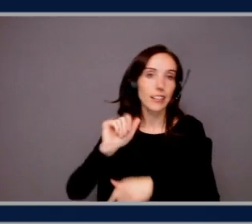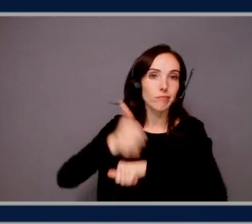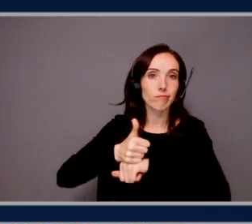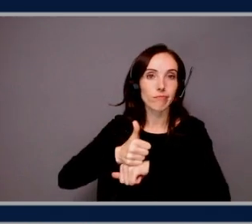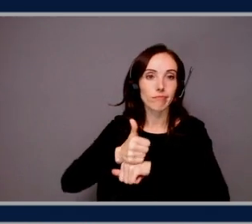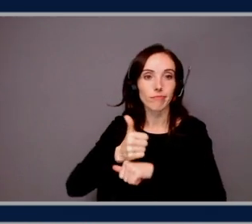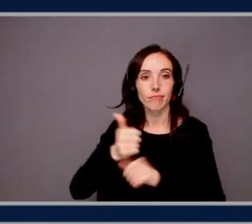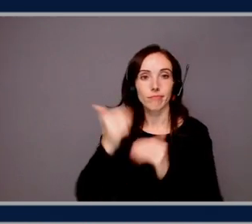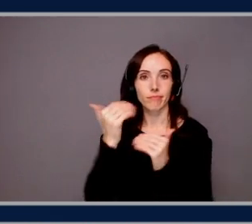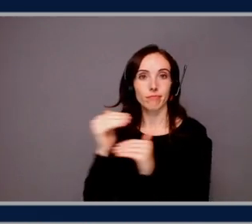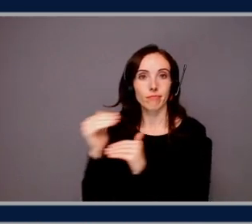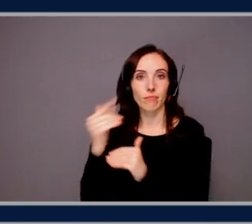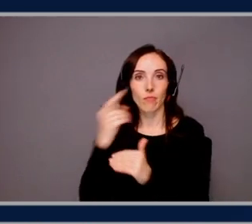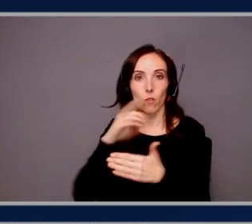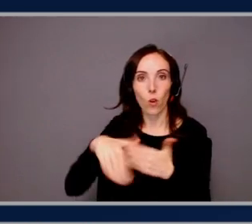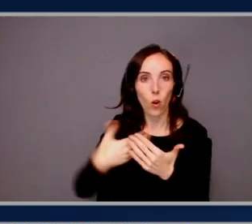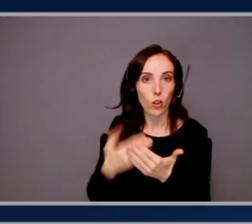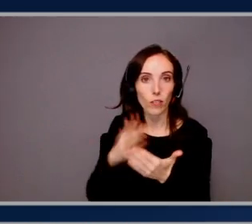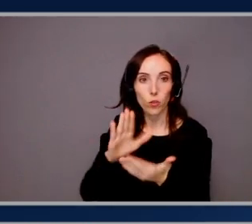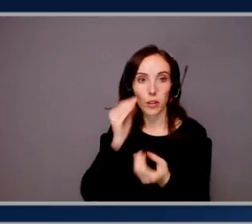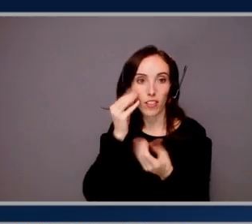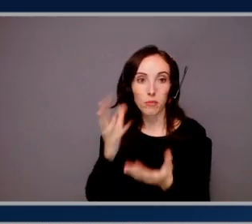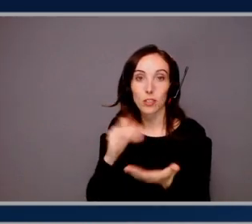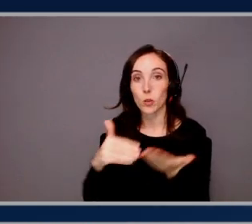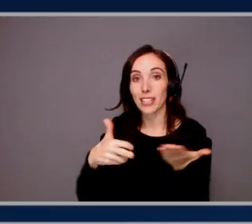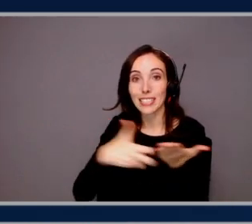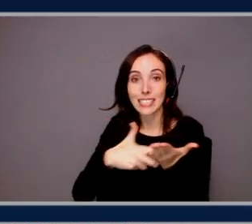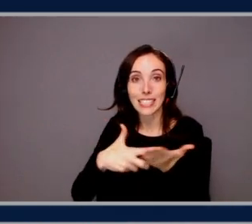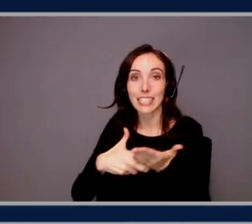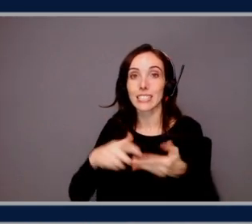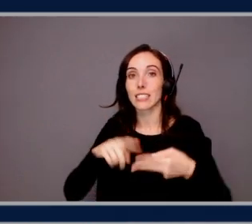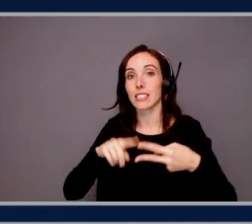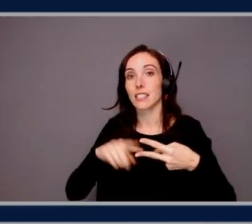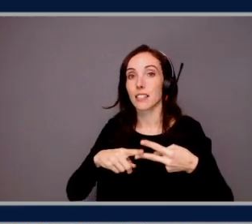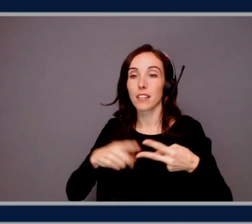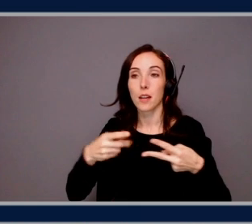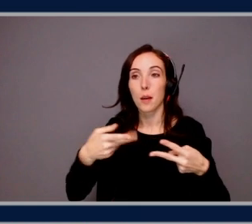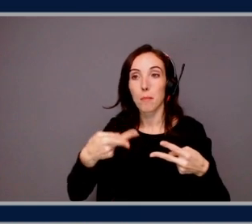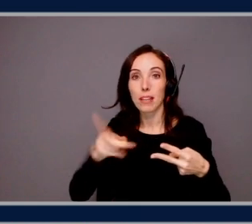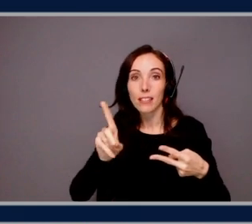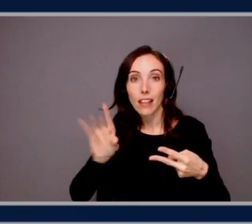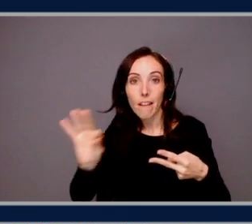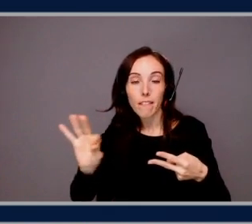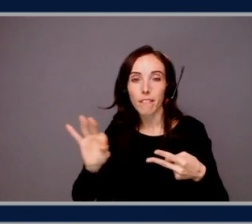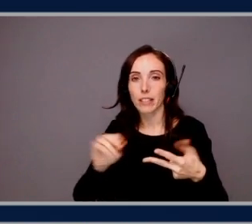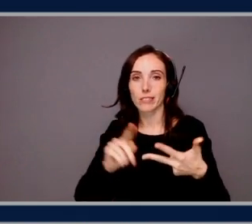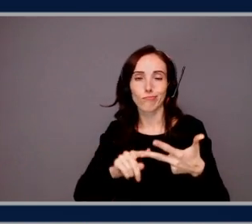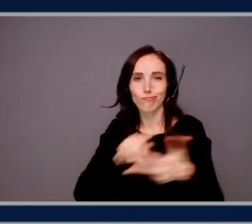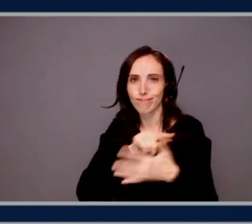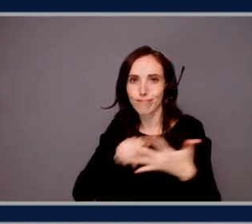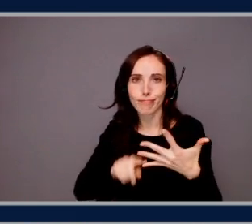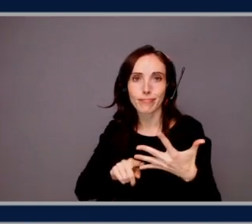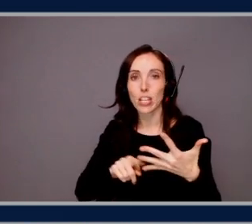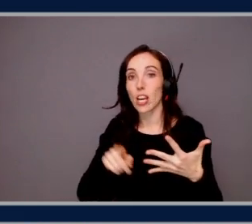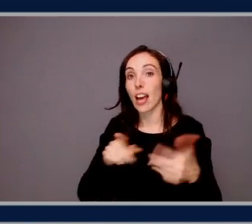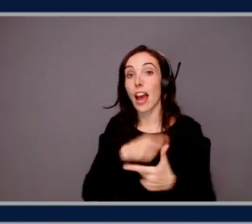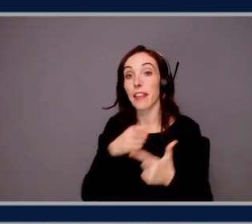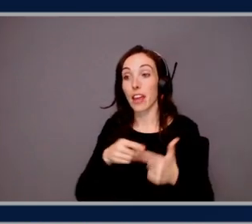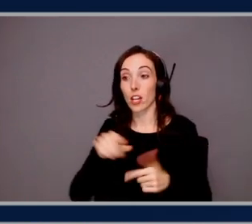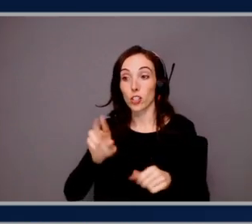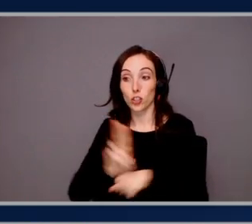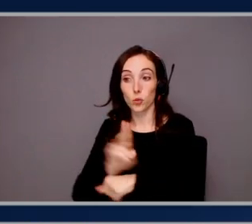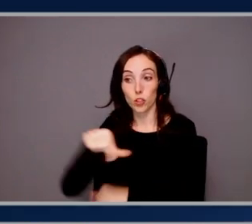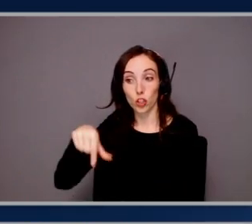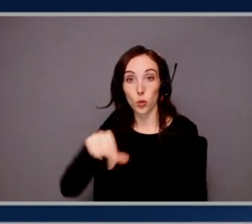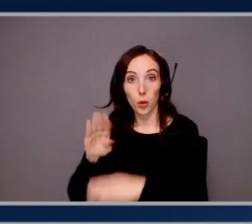actual content, right? So things like tickets, things like kind of PDFs, manuals, tables, etc. Yeah. And then use Q Business to quickly search that rather than going through like